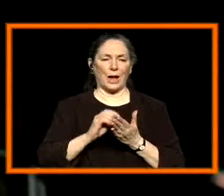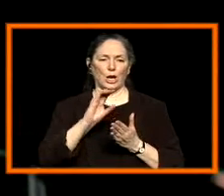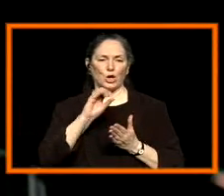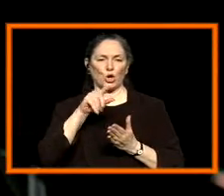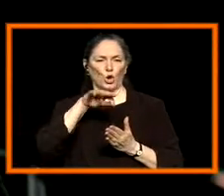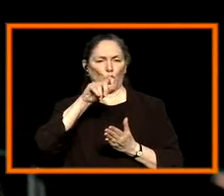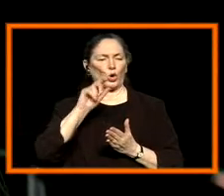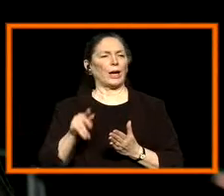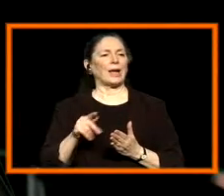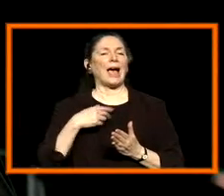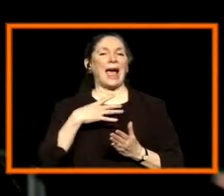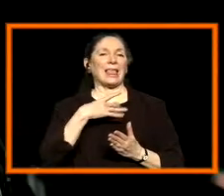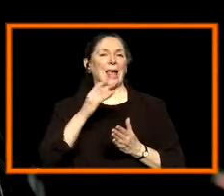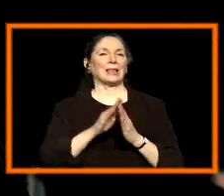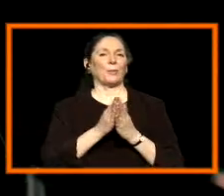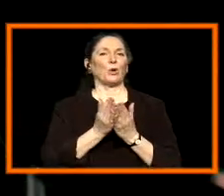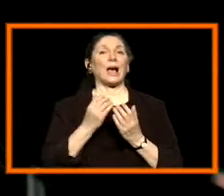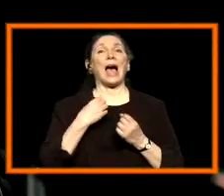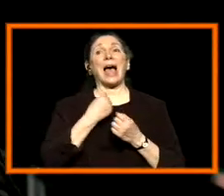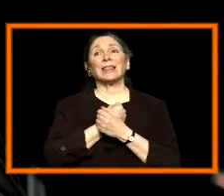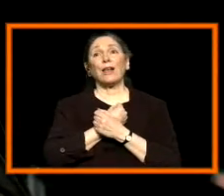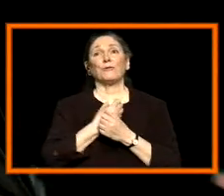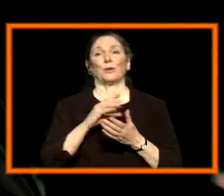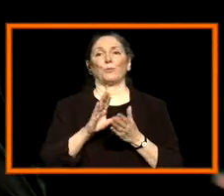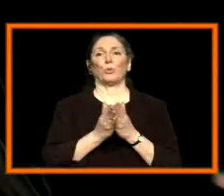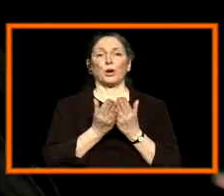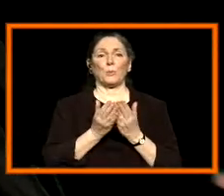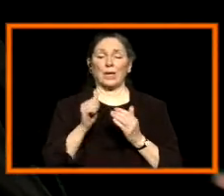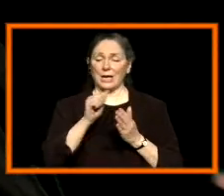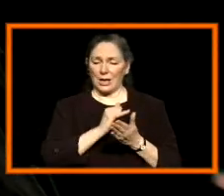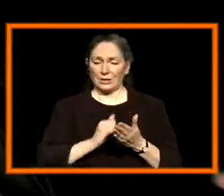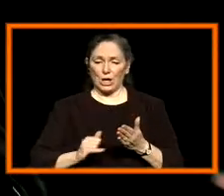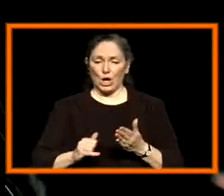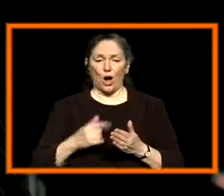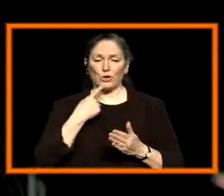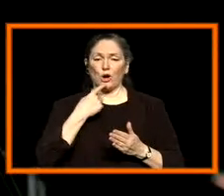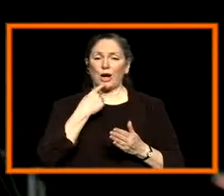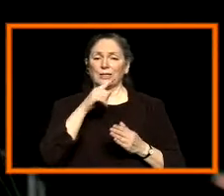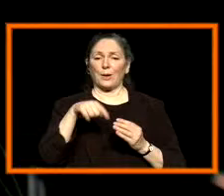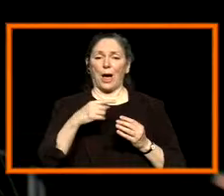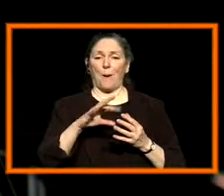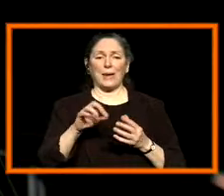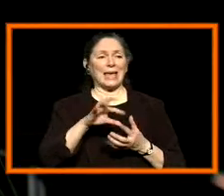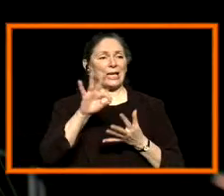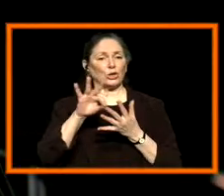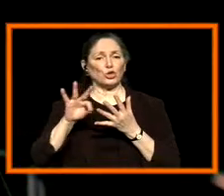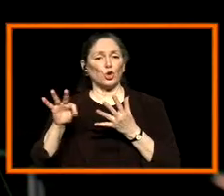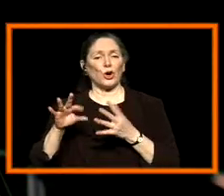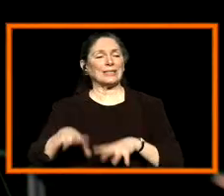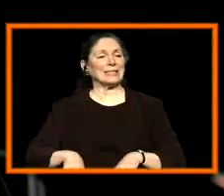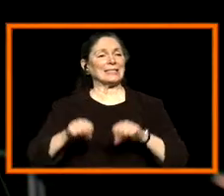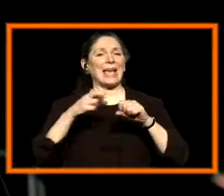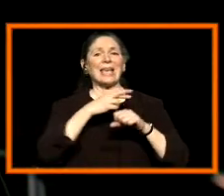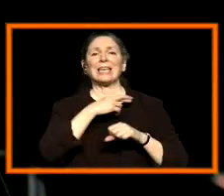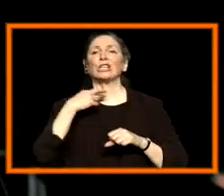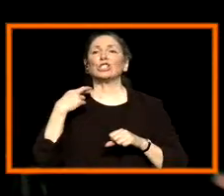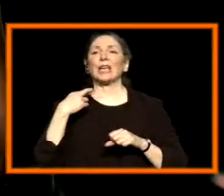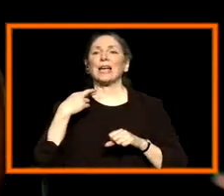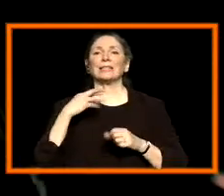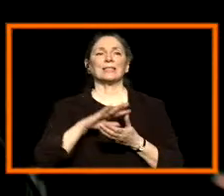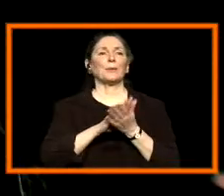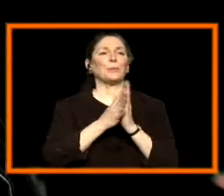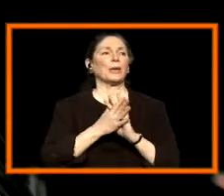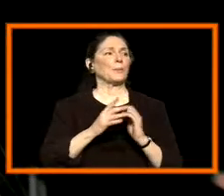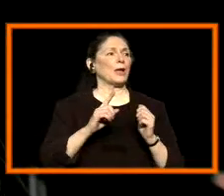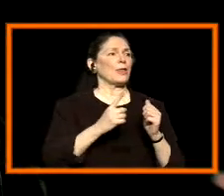Couric. I like the book. I love the book because the author alludes to making choices and taking chances, simply being